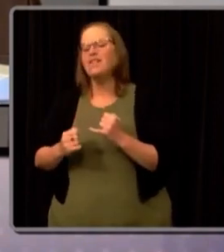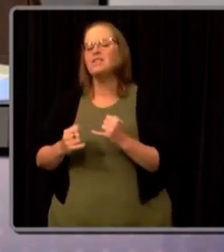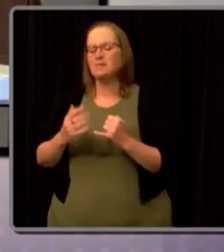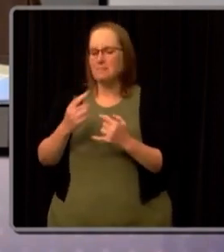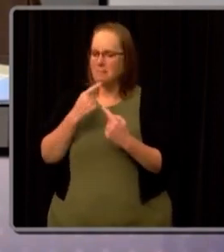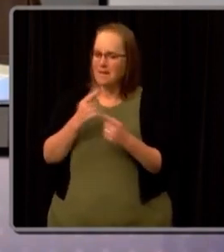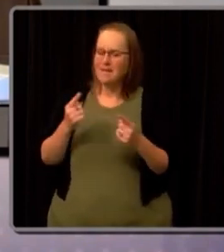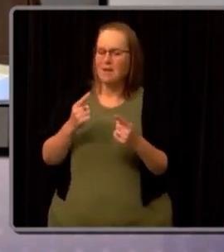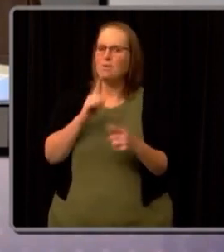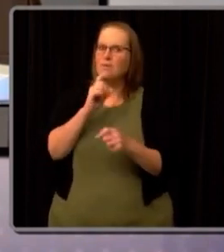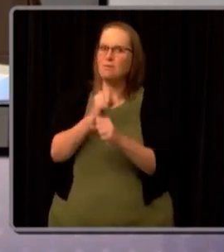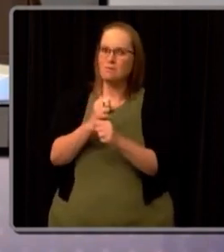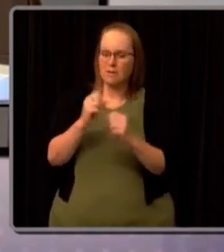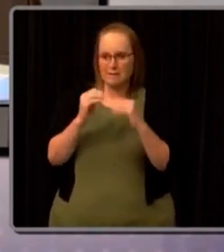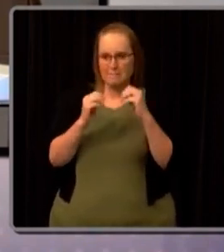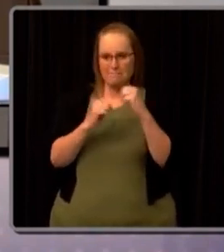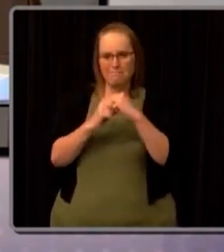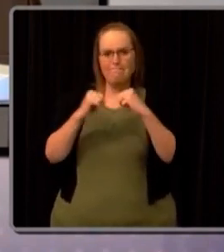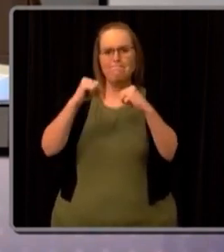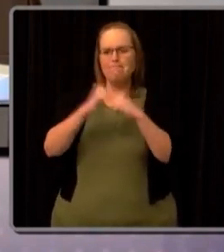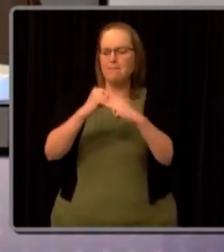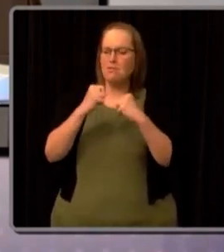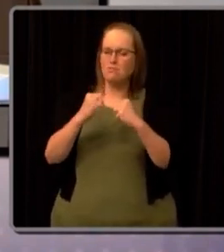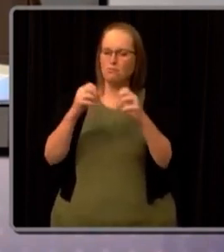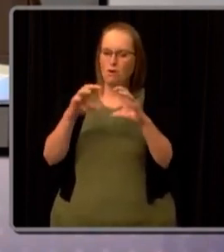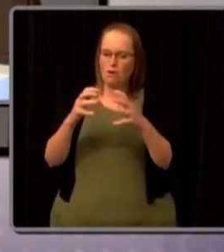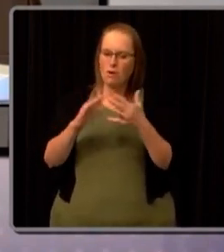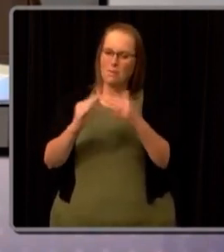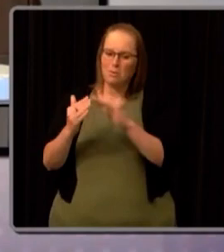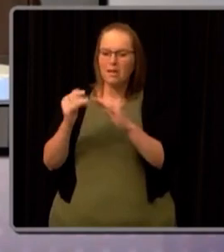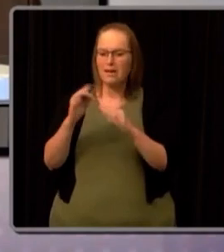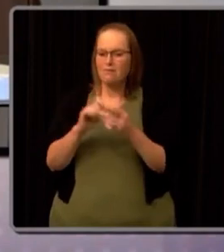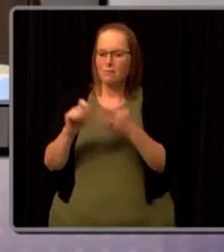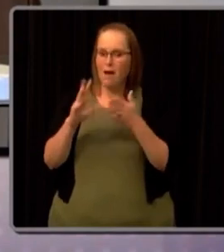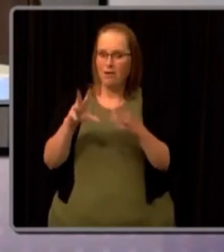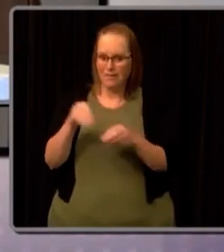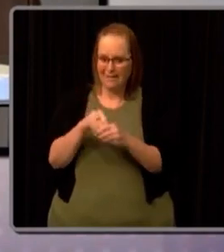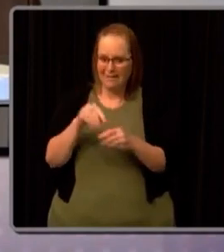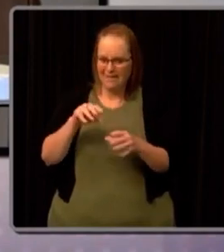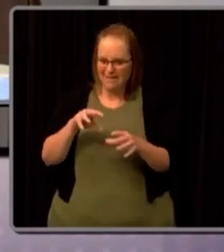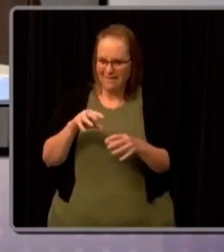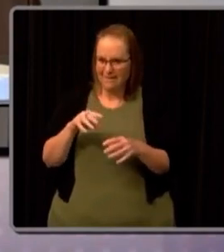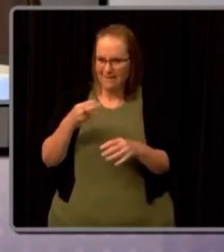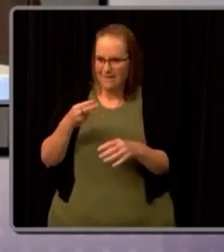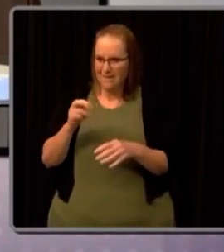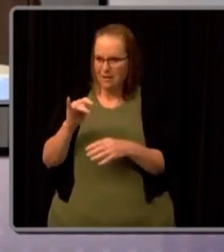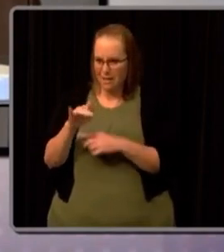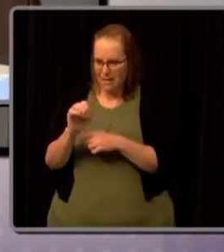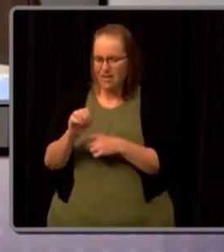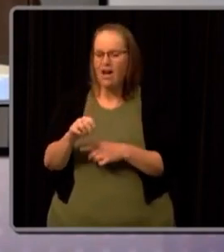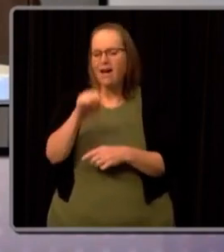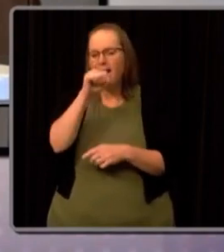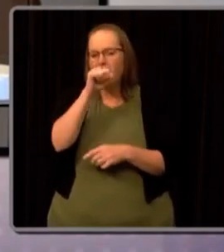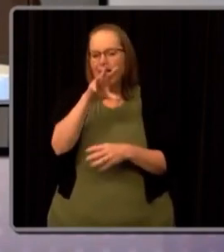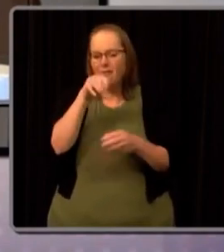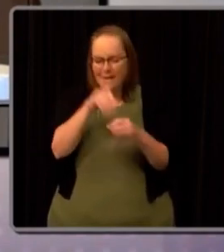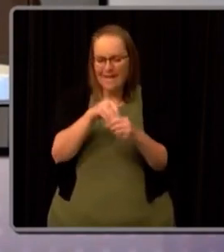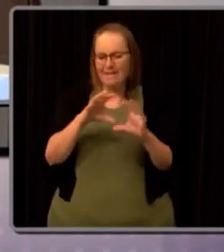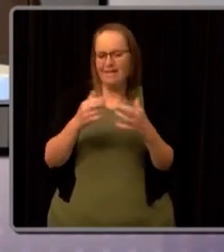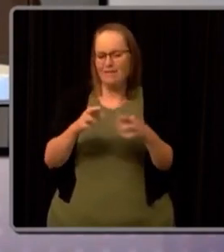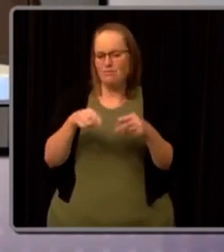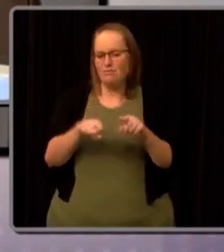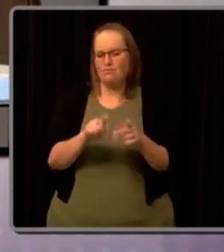strong community of writers in our building, and it's a great place to be. I love being in classrooms during Writers Workshop